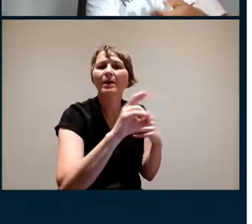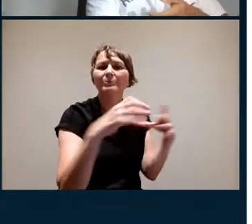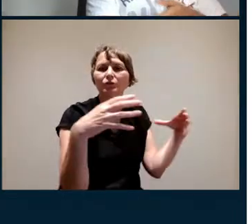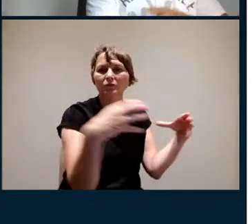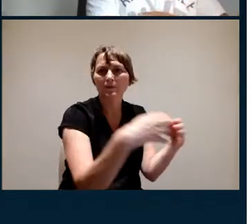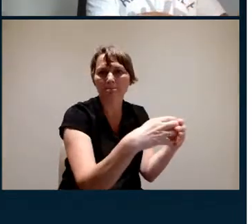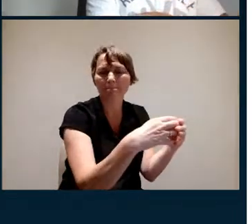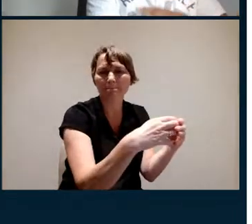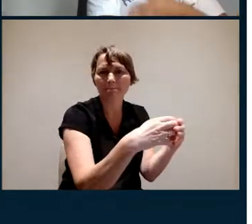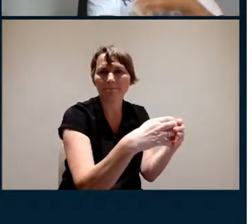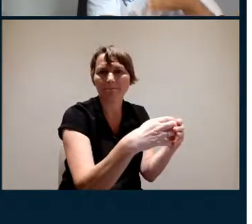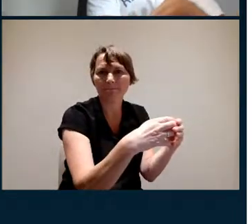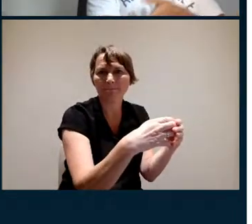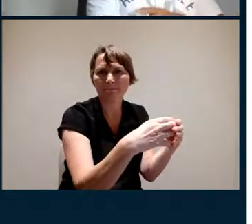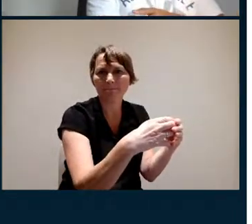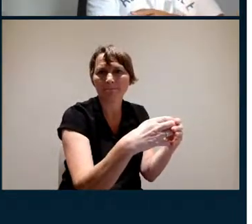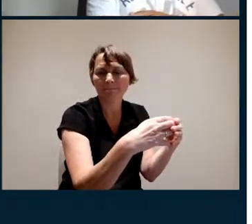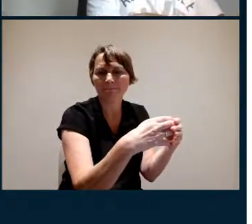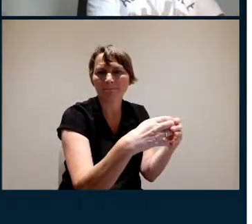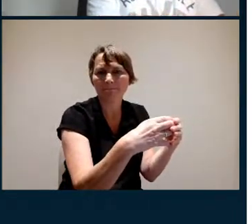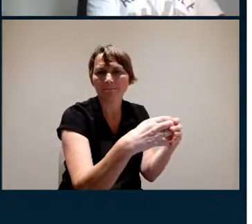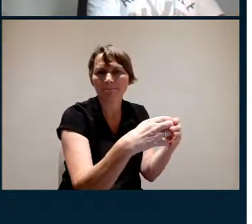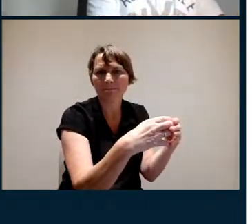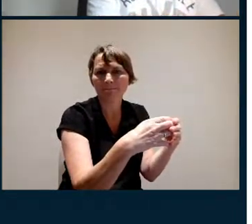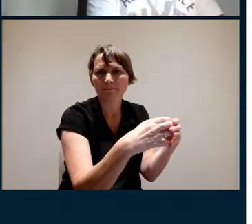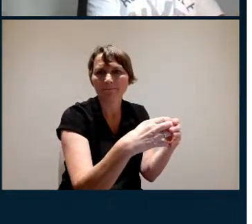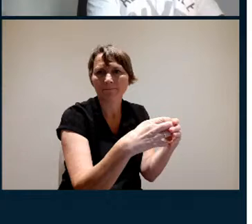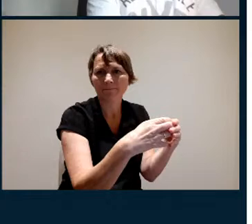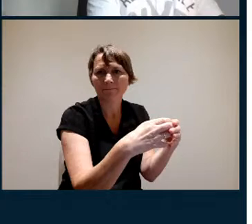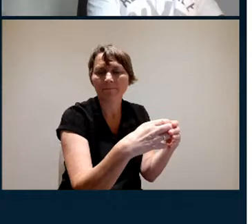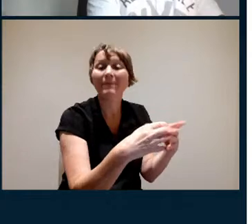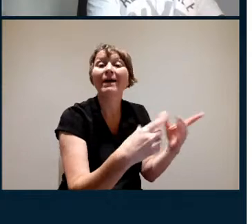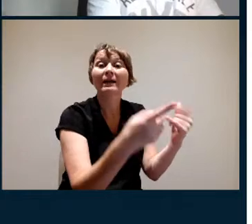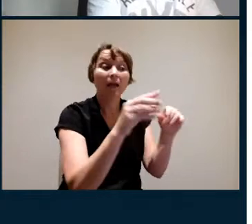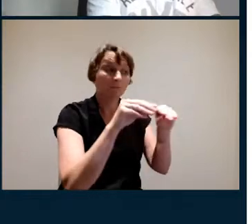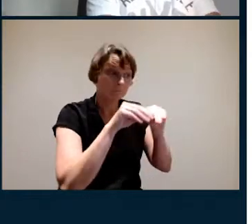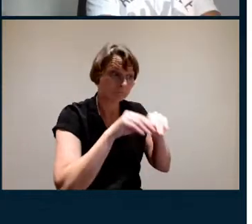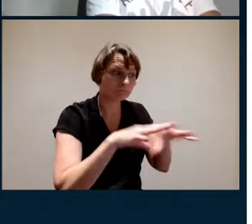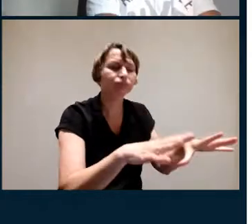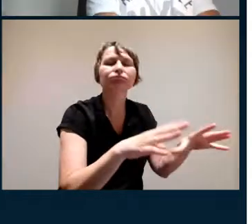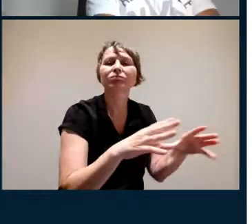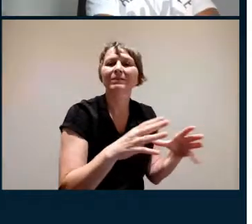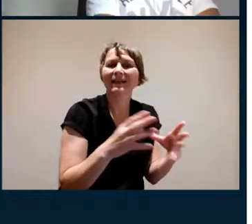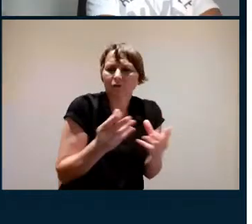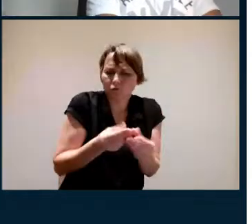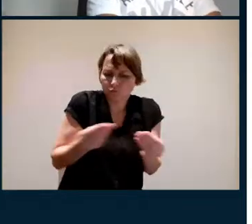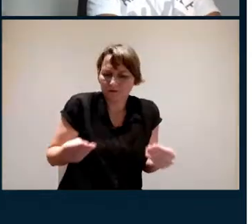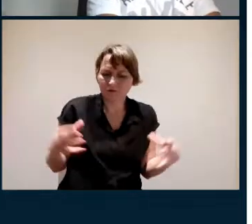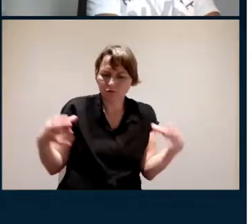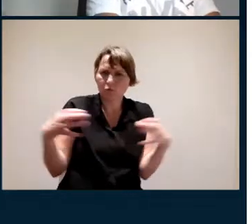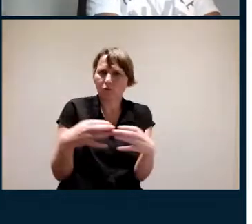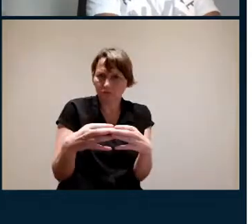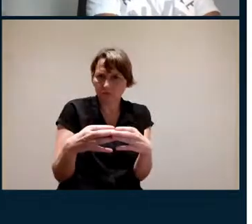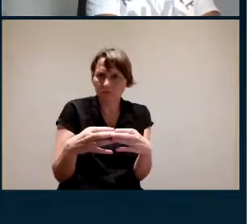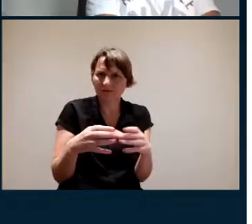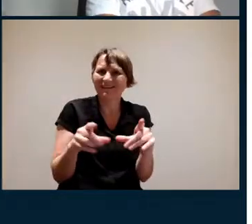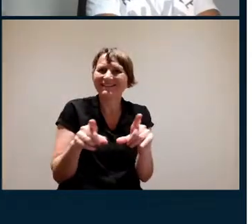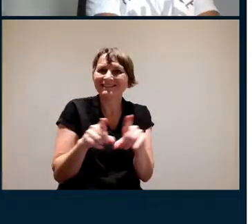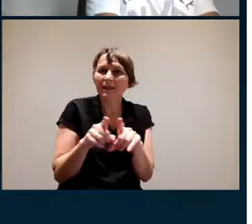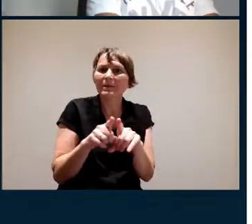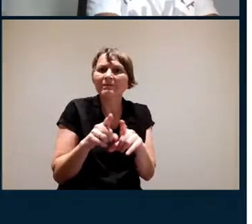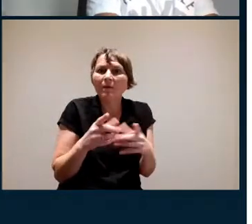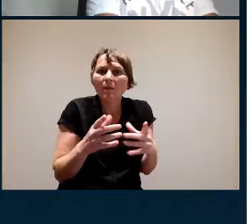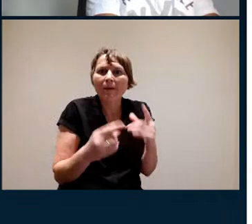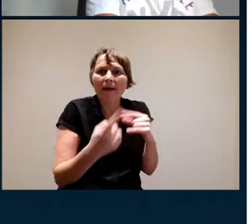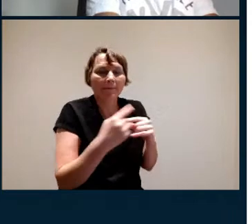the deployment finally in the resource group, and it sends out enough information back to the application insights. And